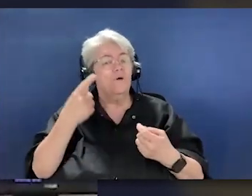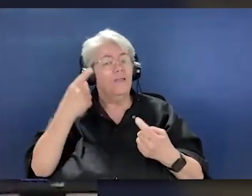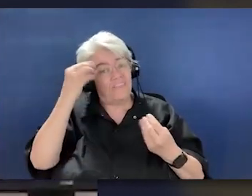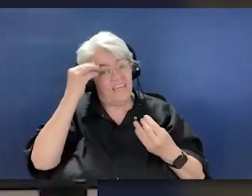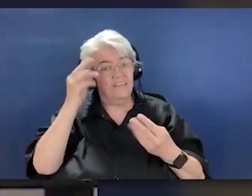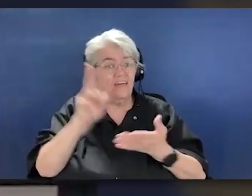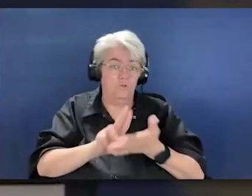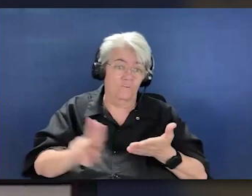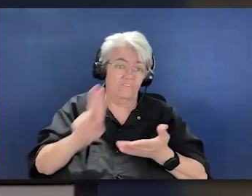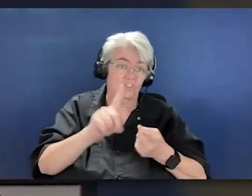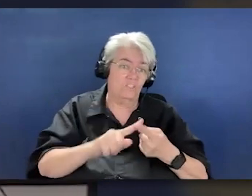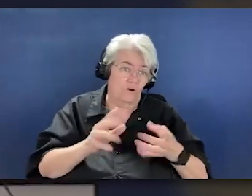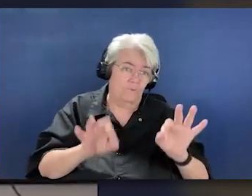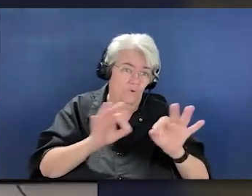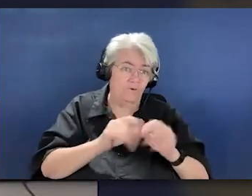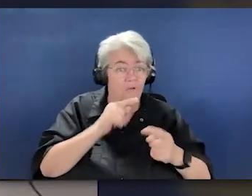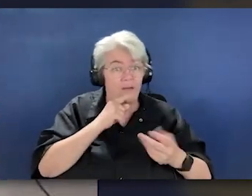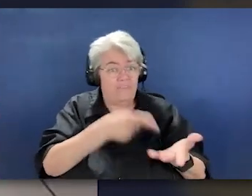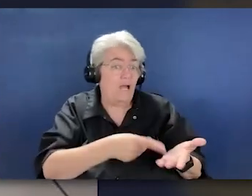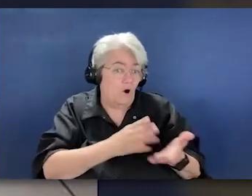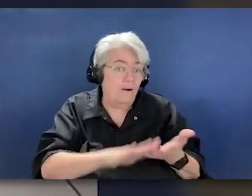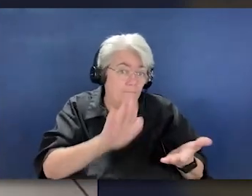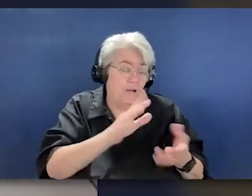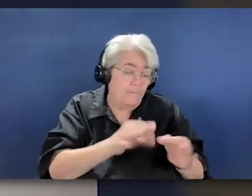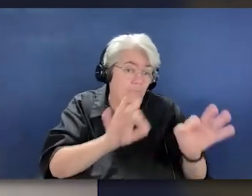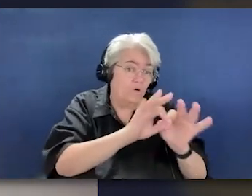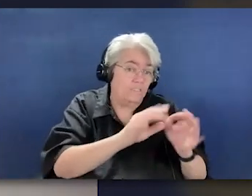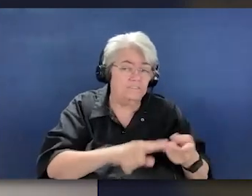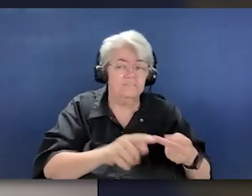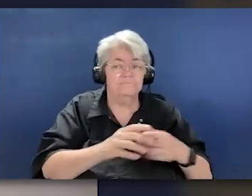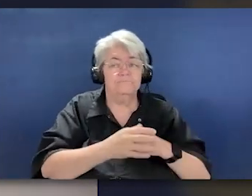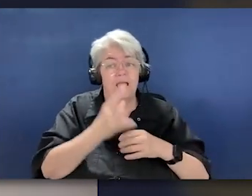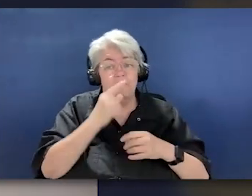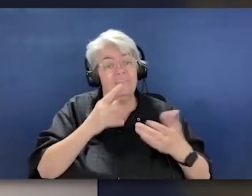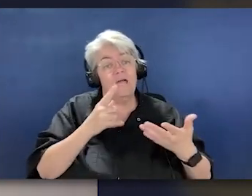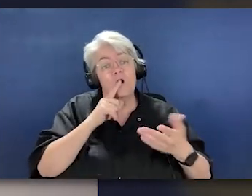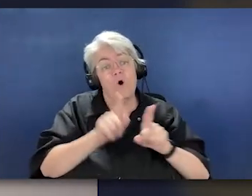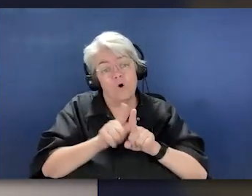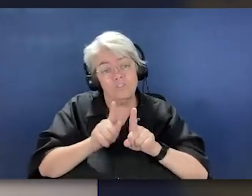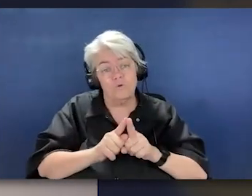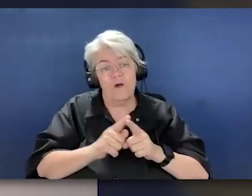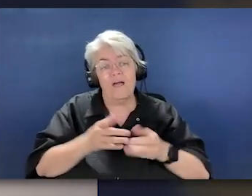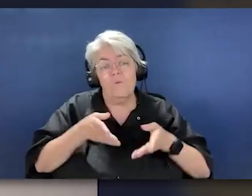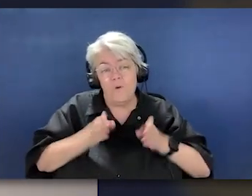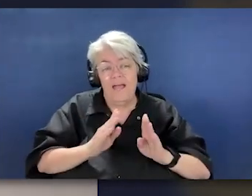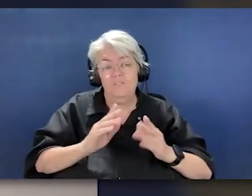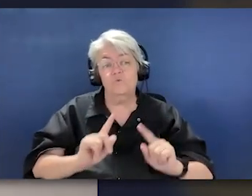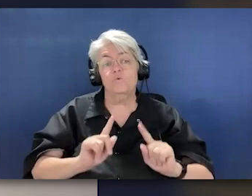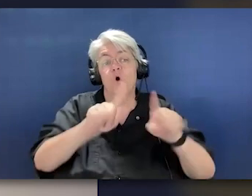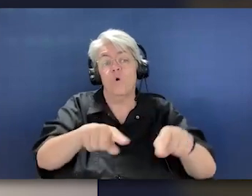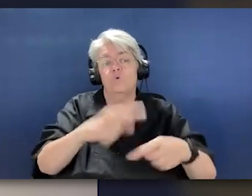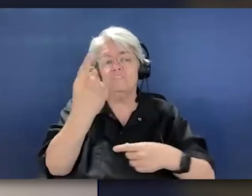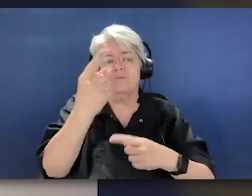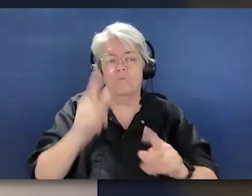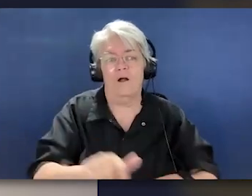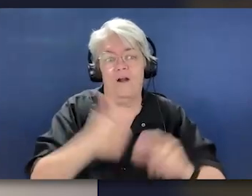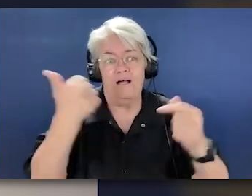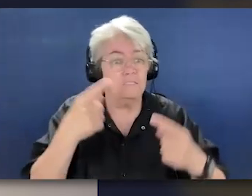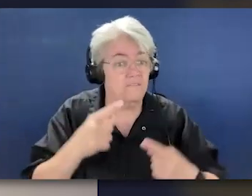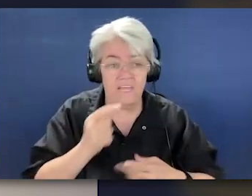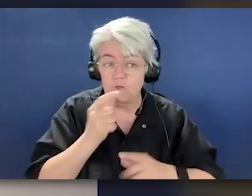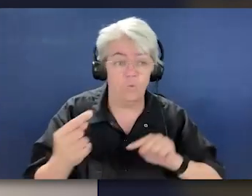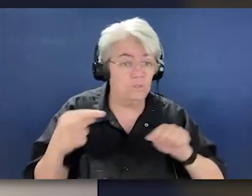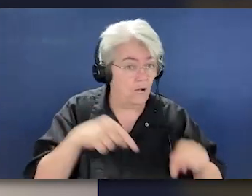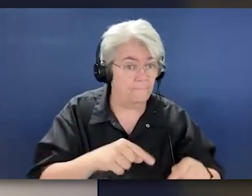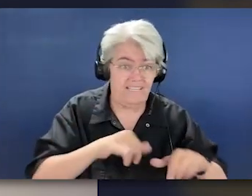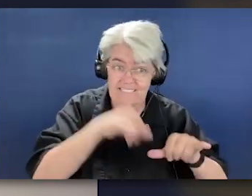very important, and they are important. And they also are a stepping stone for students. They are not, students don't spend their lives here. They